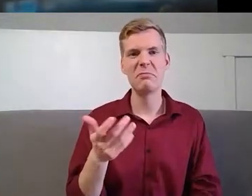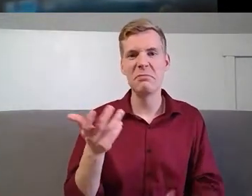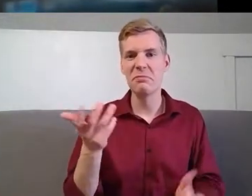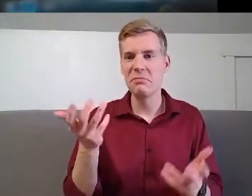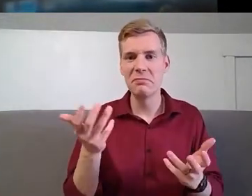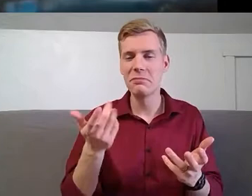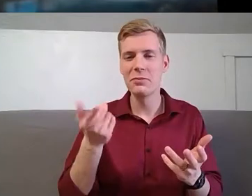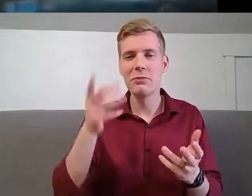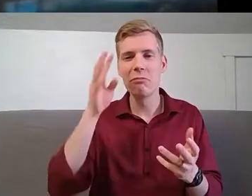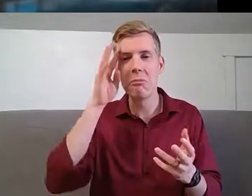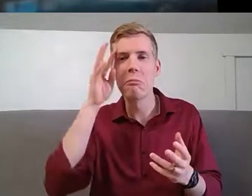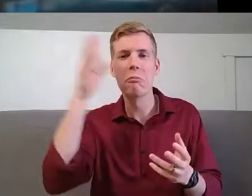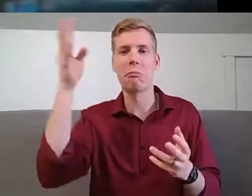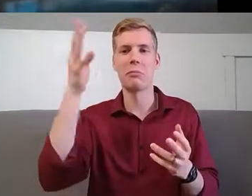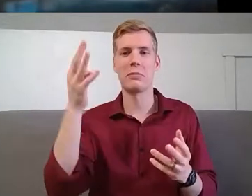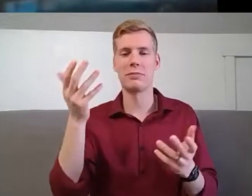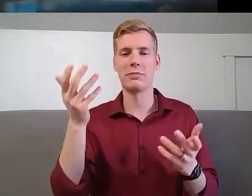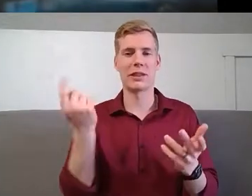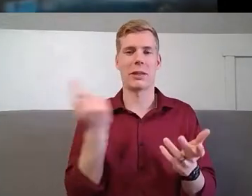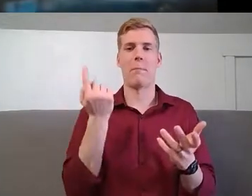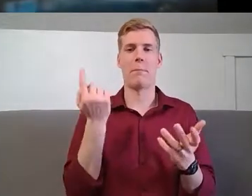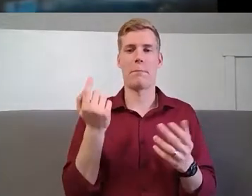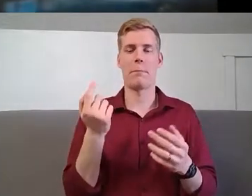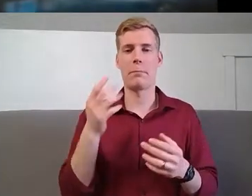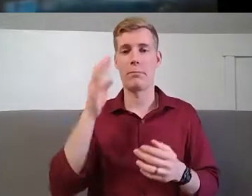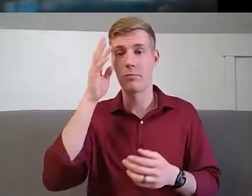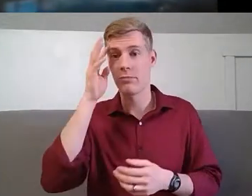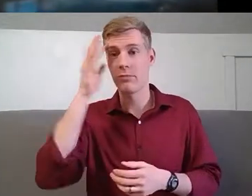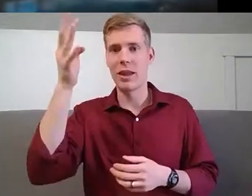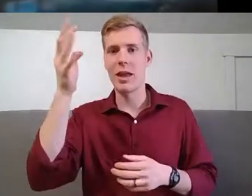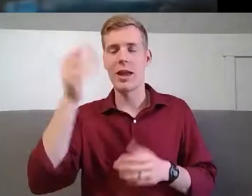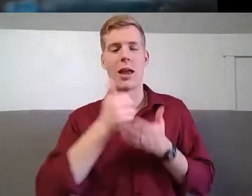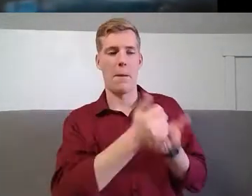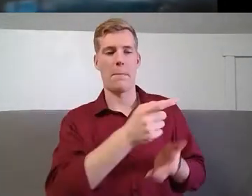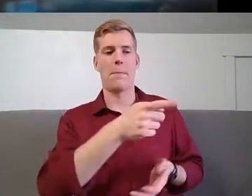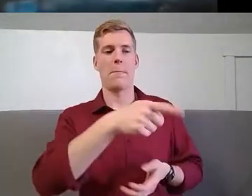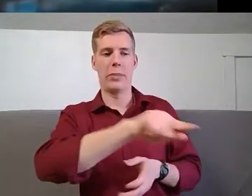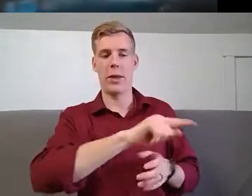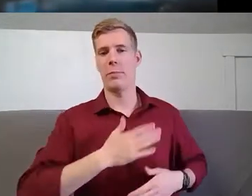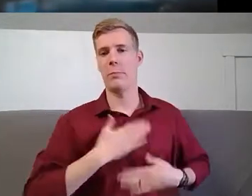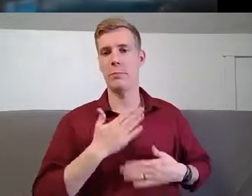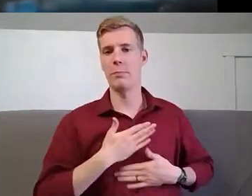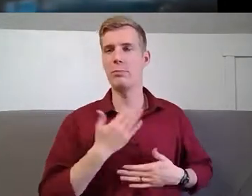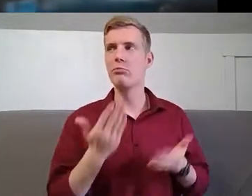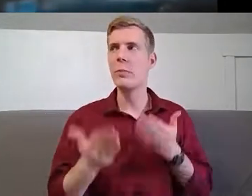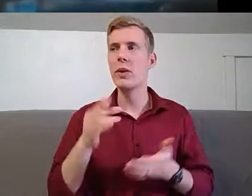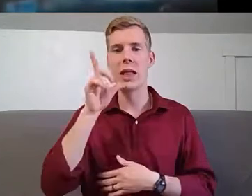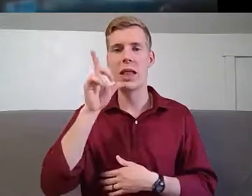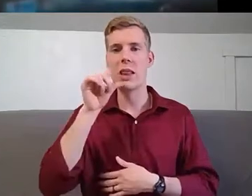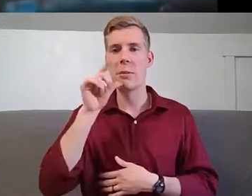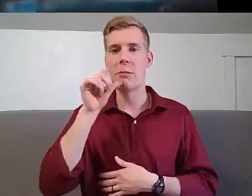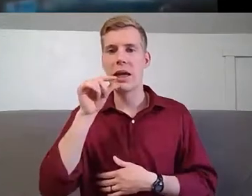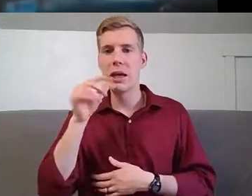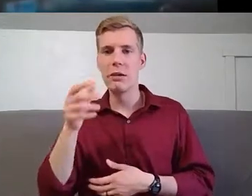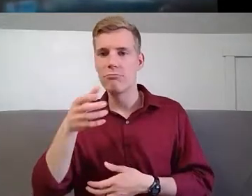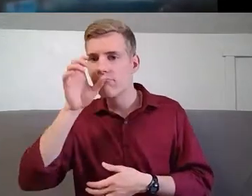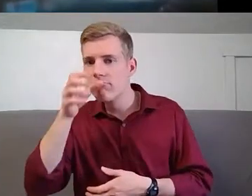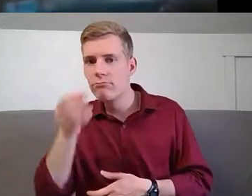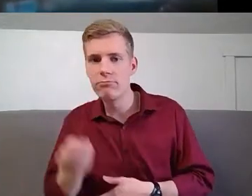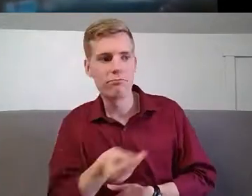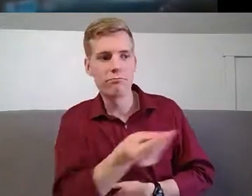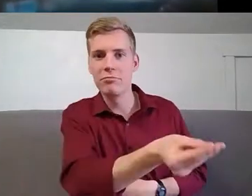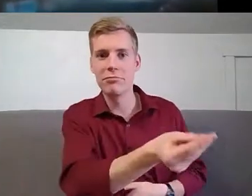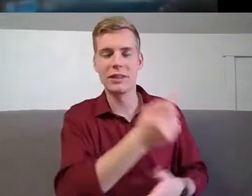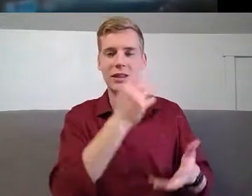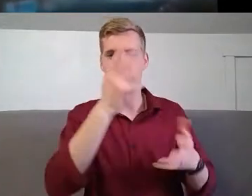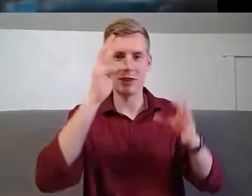Just think of, things that might just brighten their day. Maybe pick them up a lemonade or something like that. So just